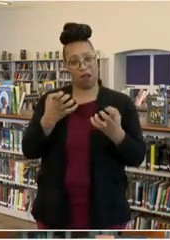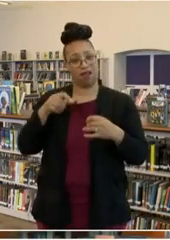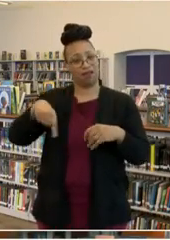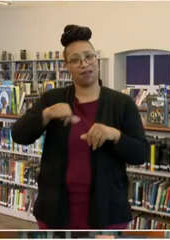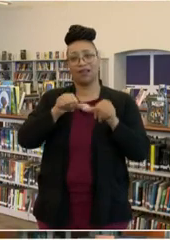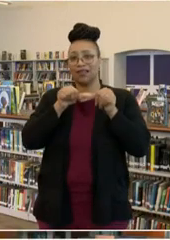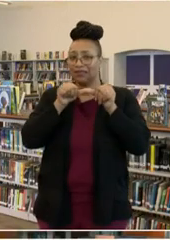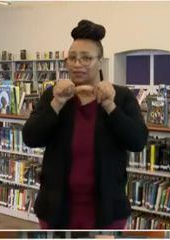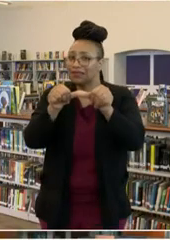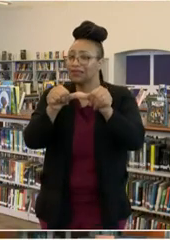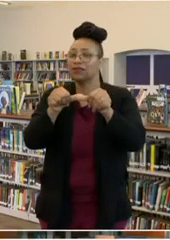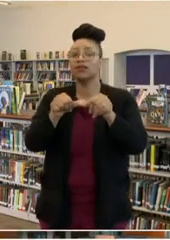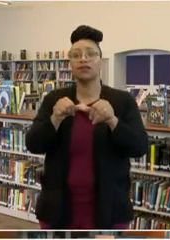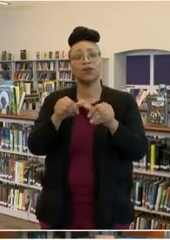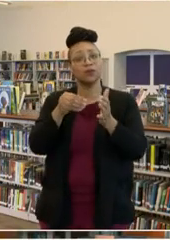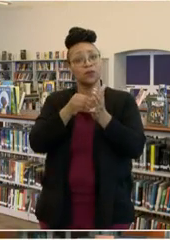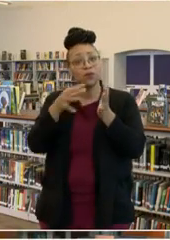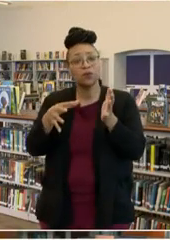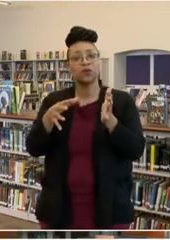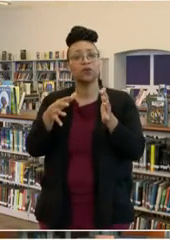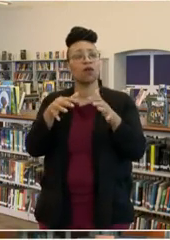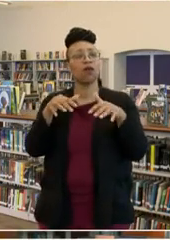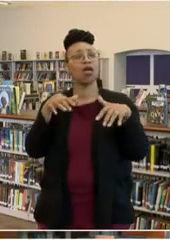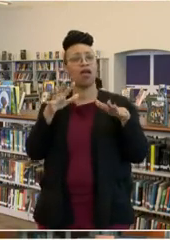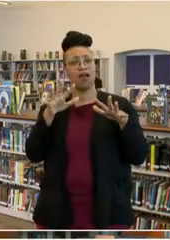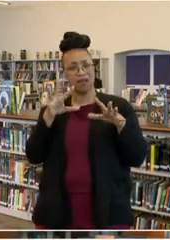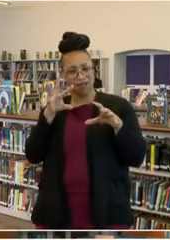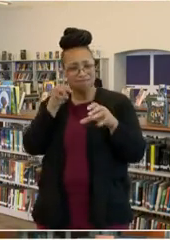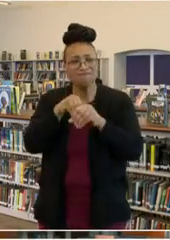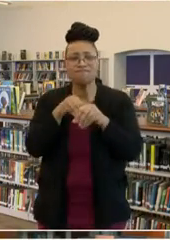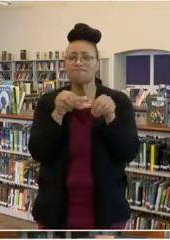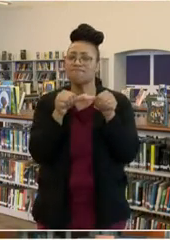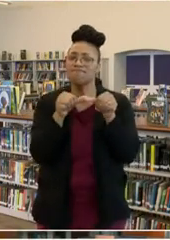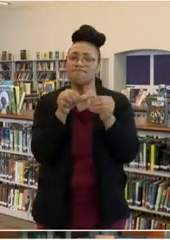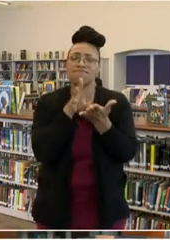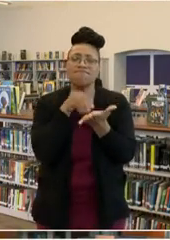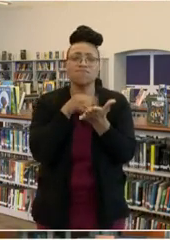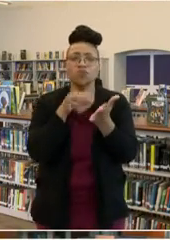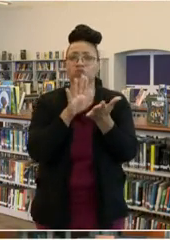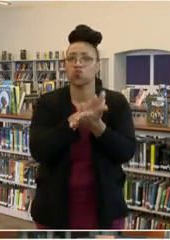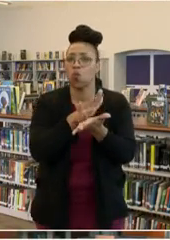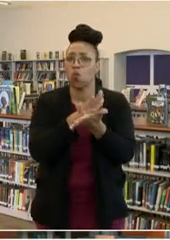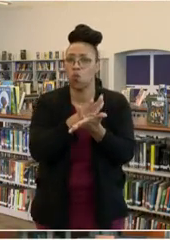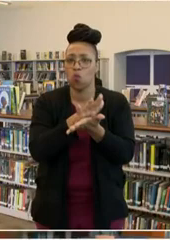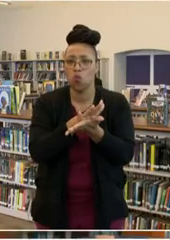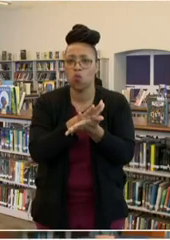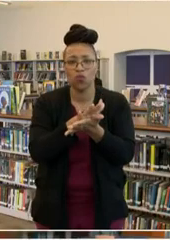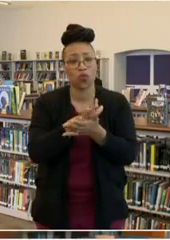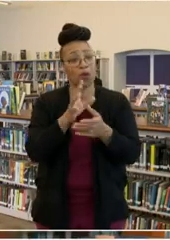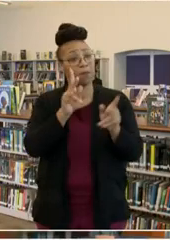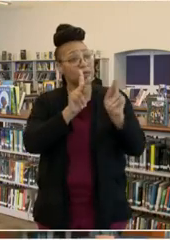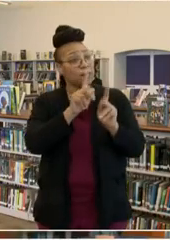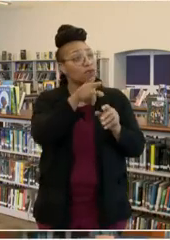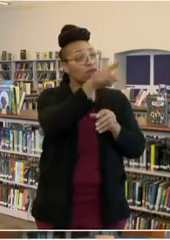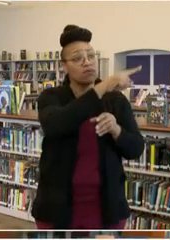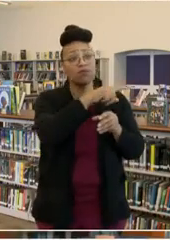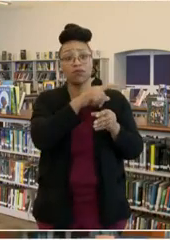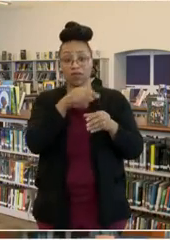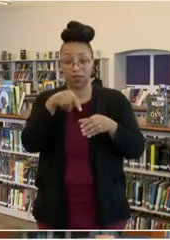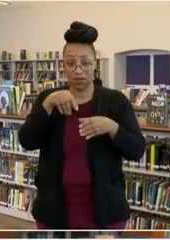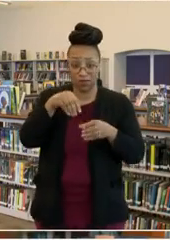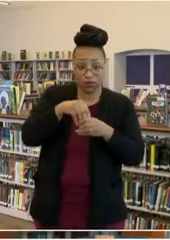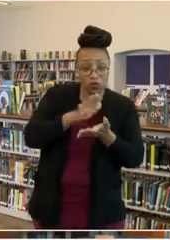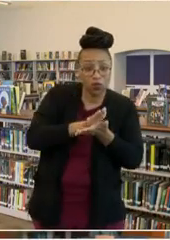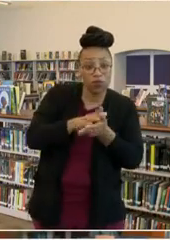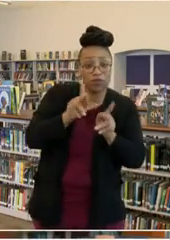City Tutor, but we're welcoming more individuals into the fold, again, based on the data that we see. And so our 9 new